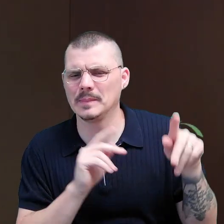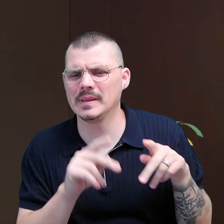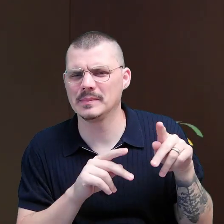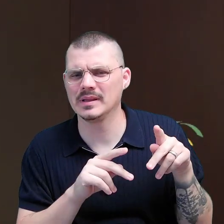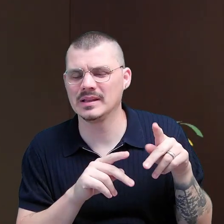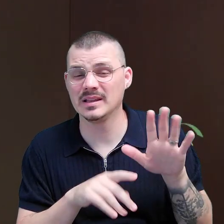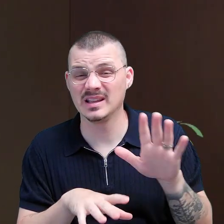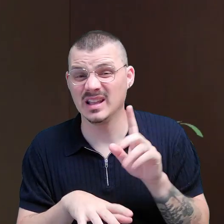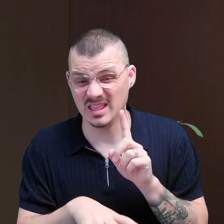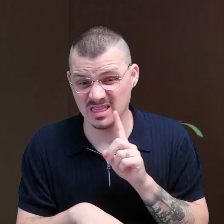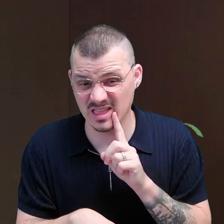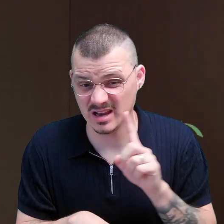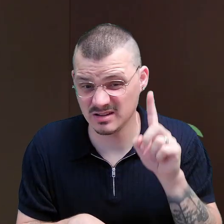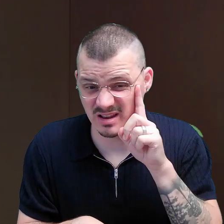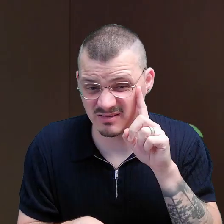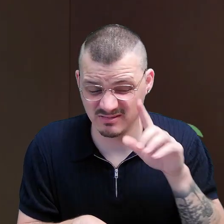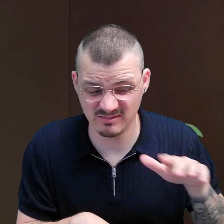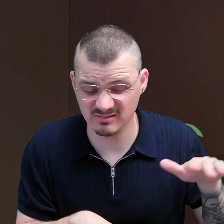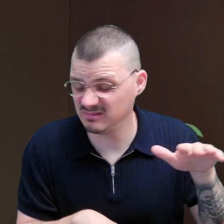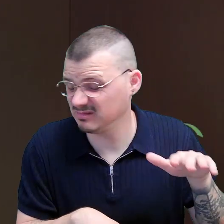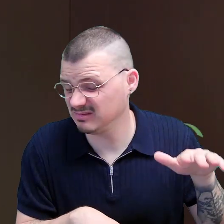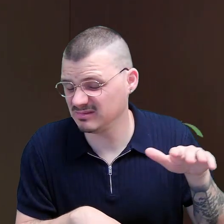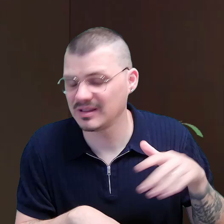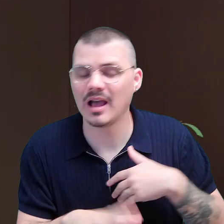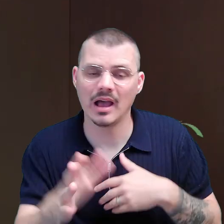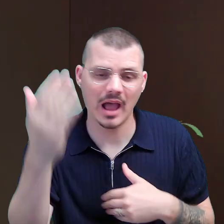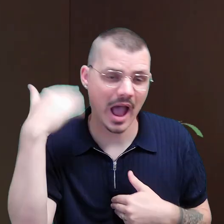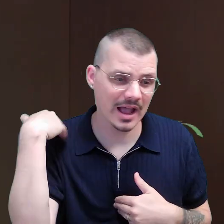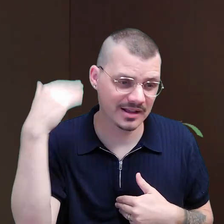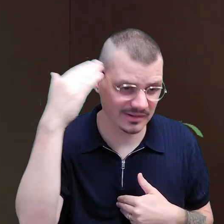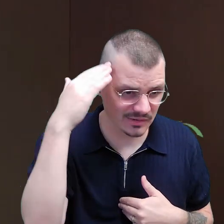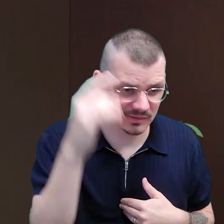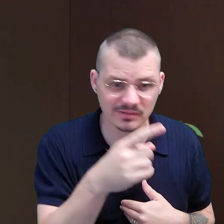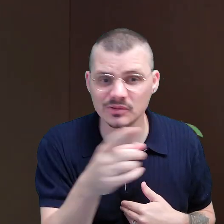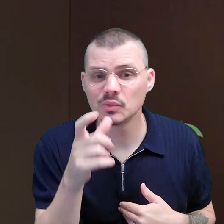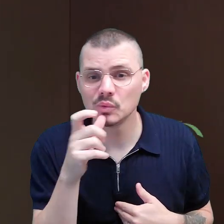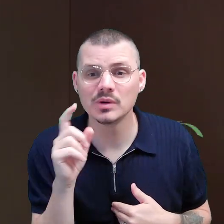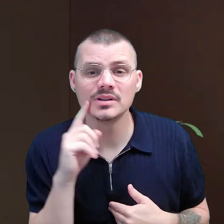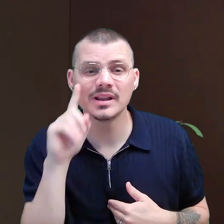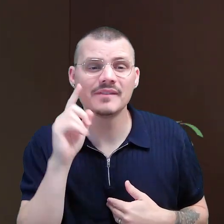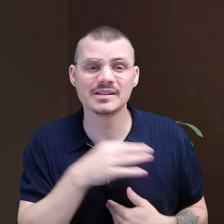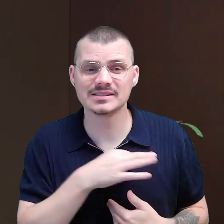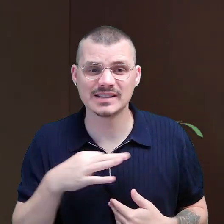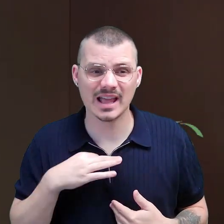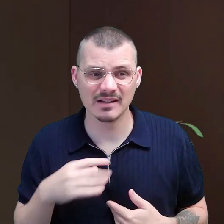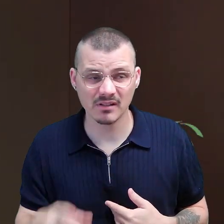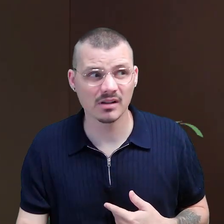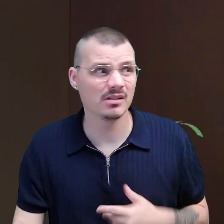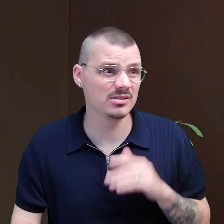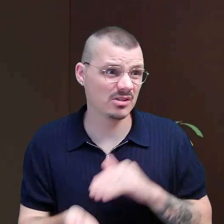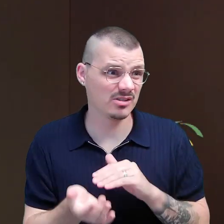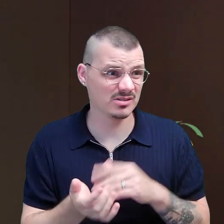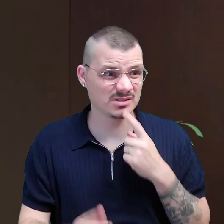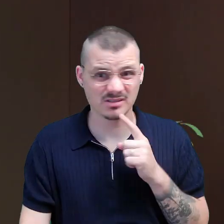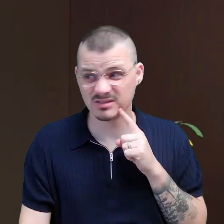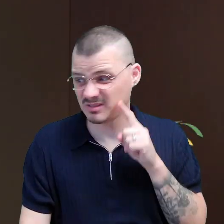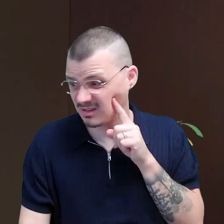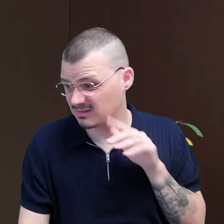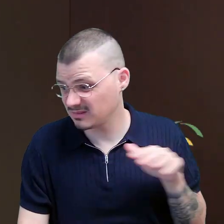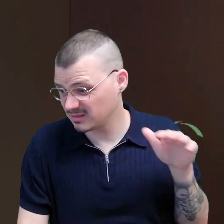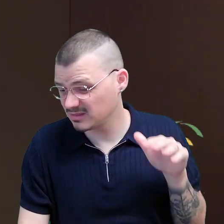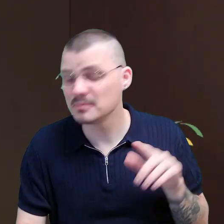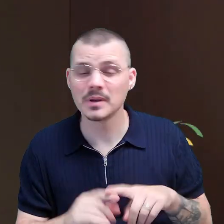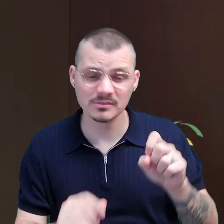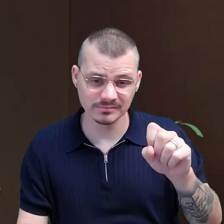people, especially the deaf ones, yes, I see all of you deaf staff going, oh my